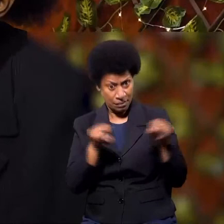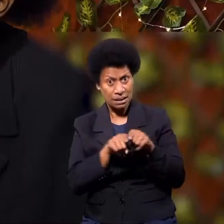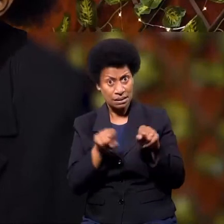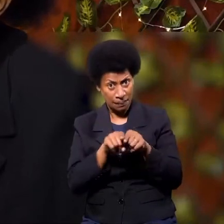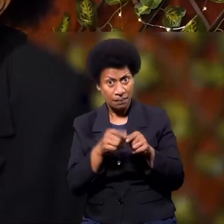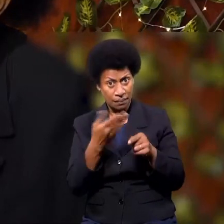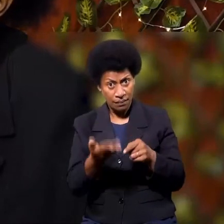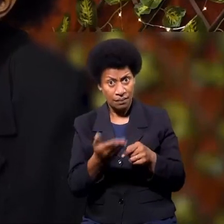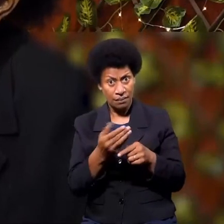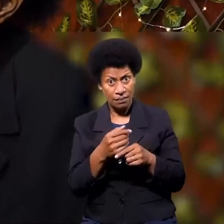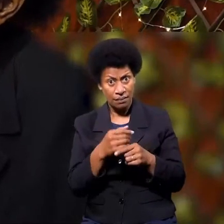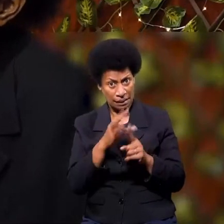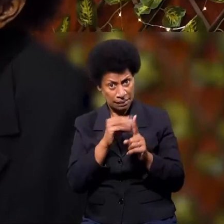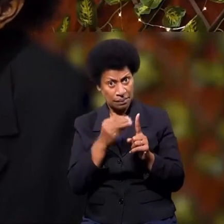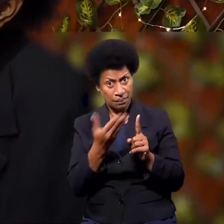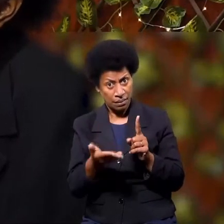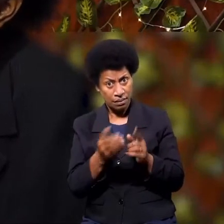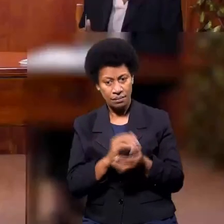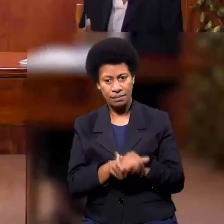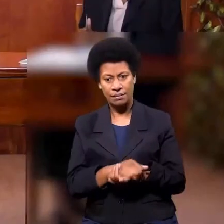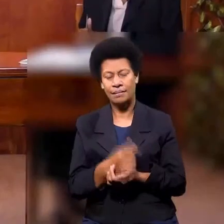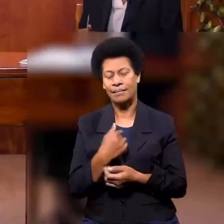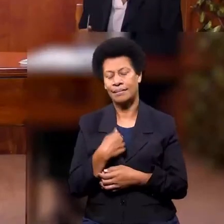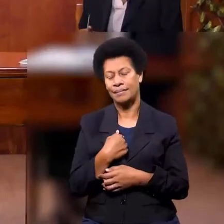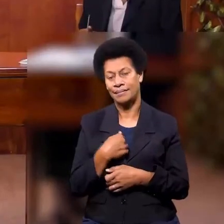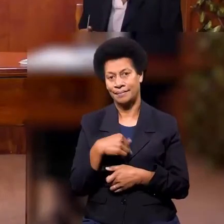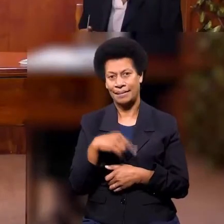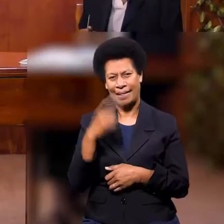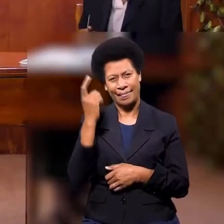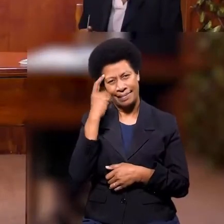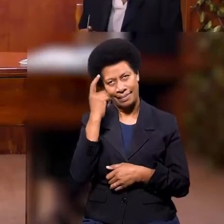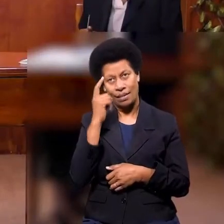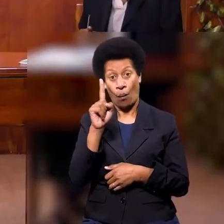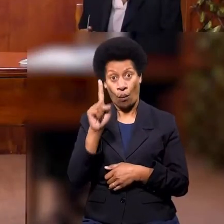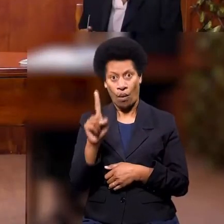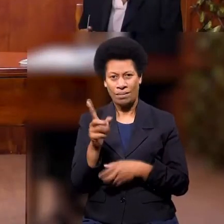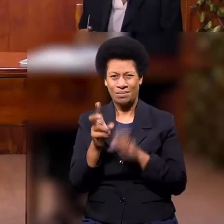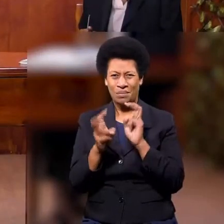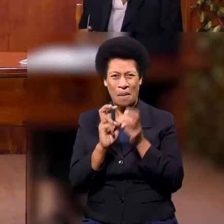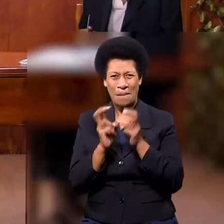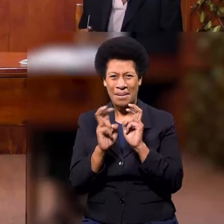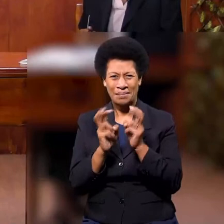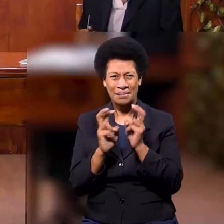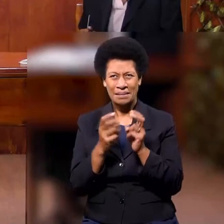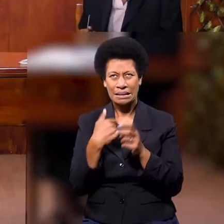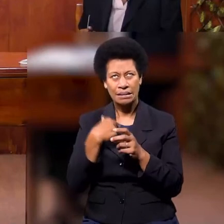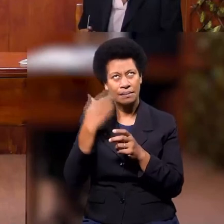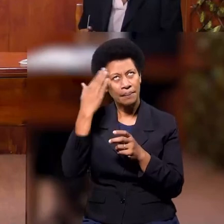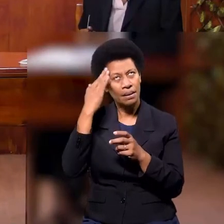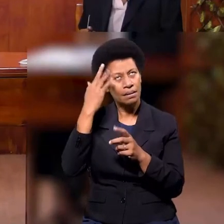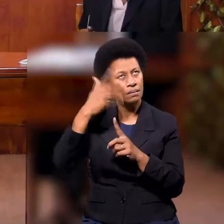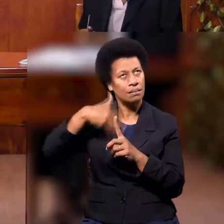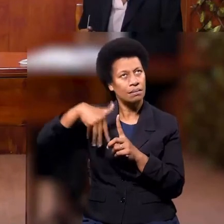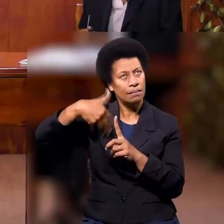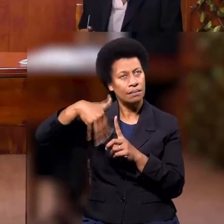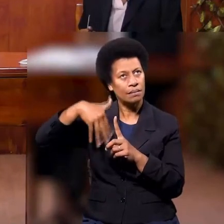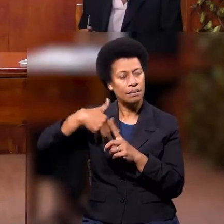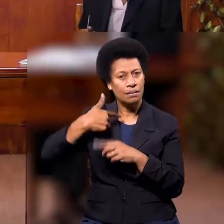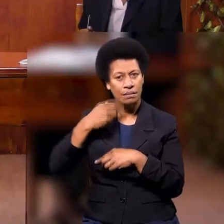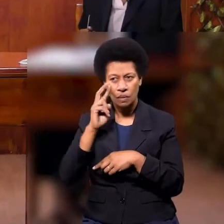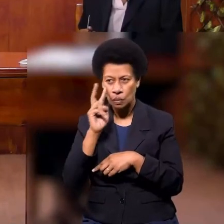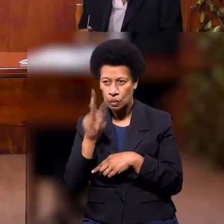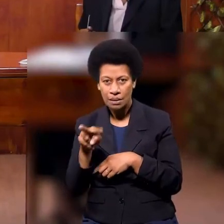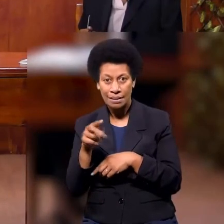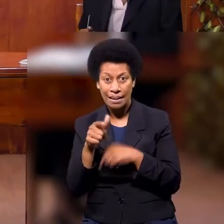afraid? I think, Maria, one of the problems which we need to be always keep at the back of our mind and be